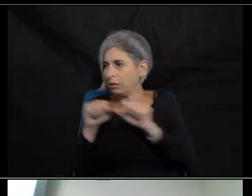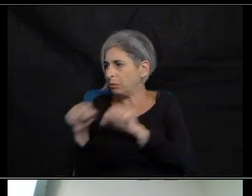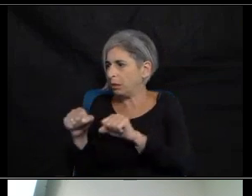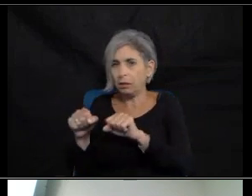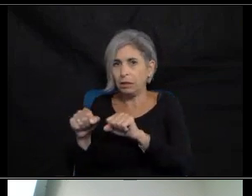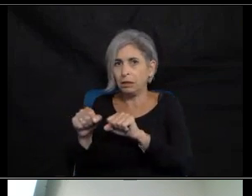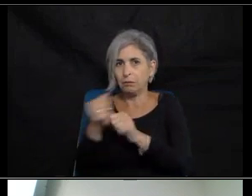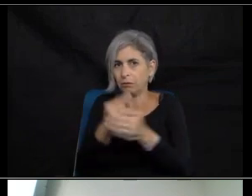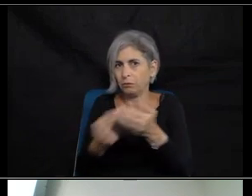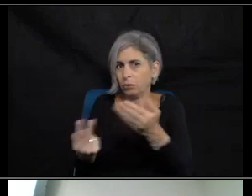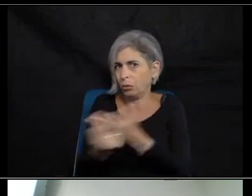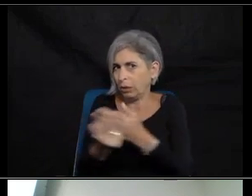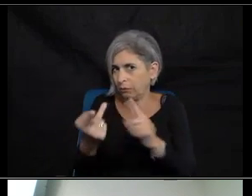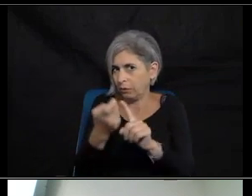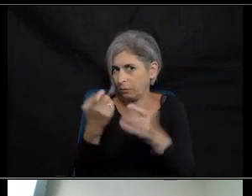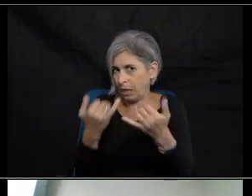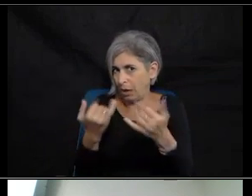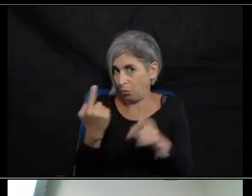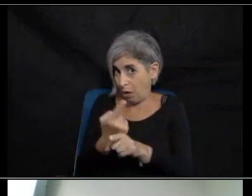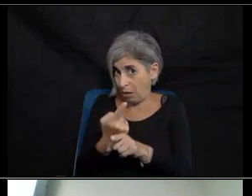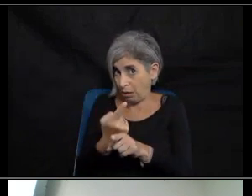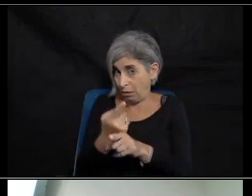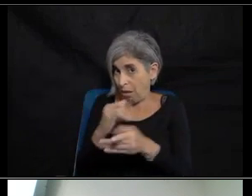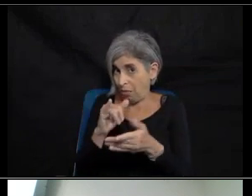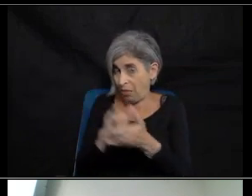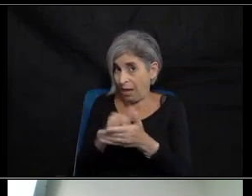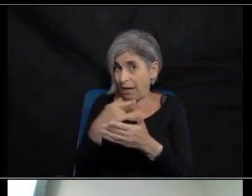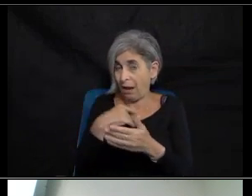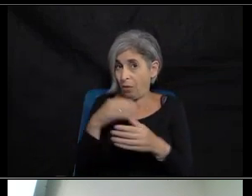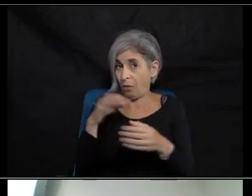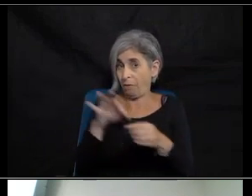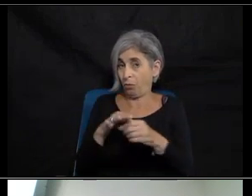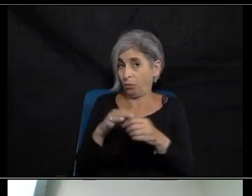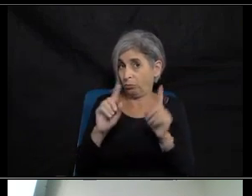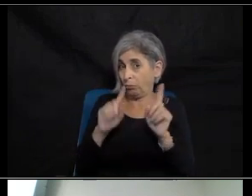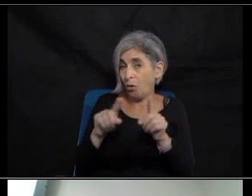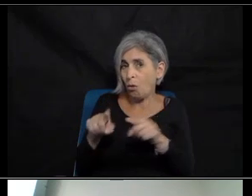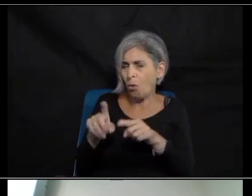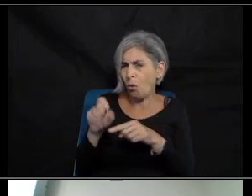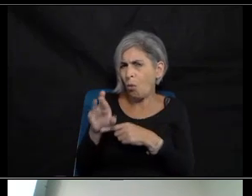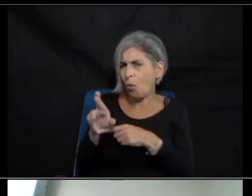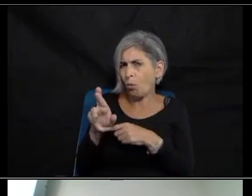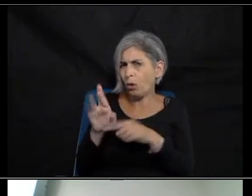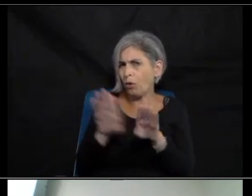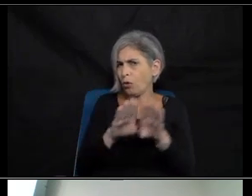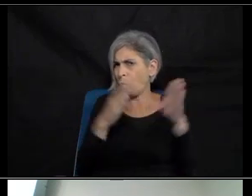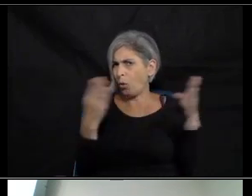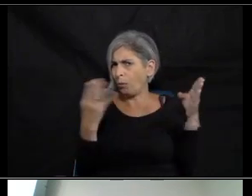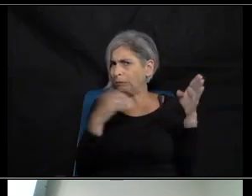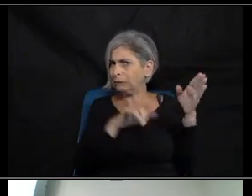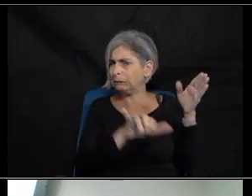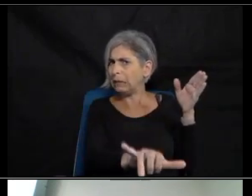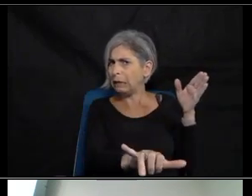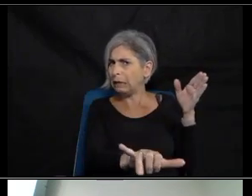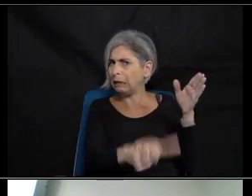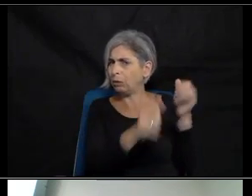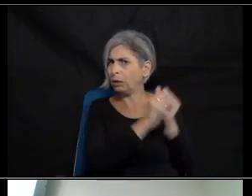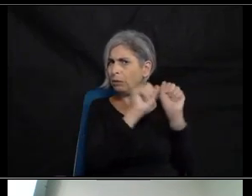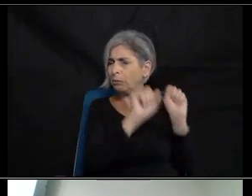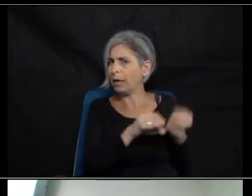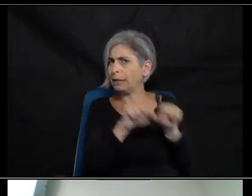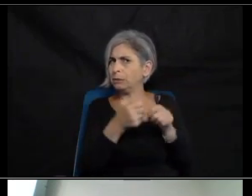now. Is that how the vote is going, or does the door still open with possibilities for